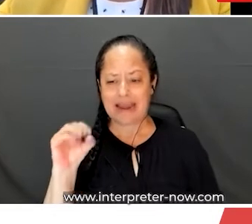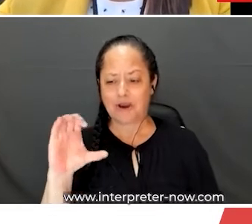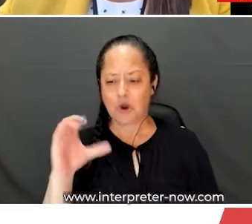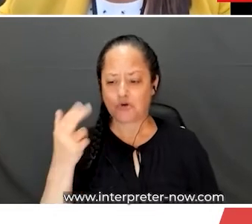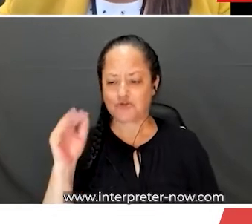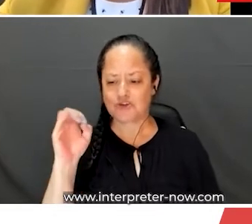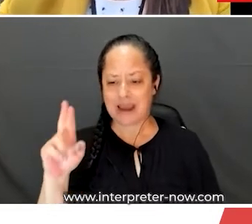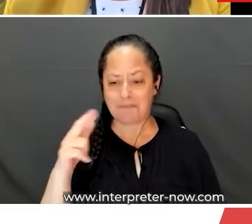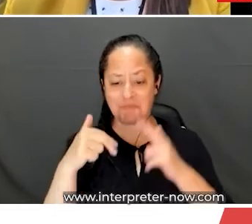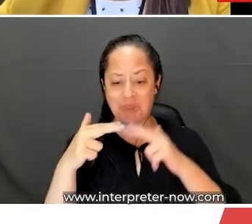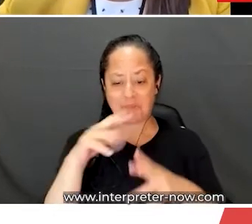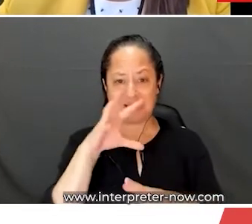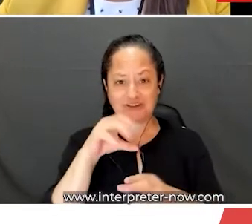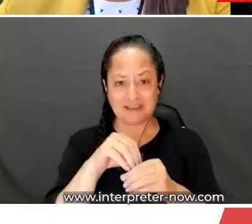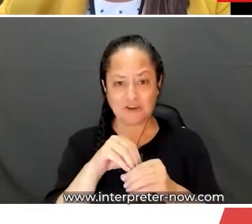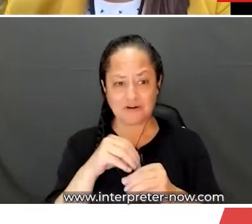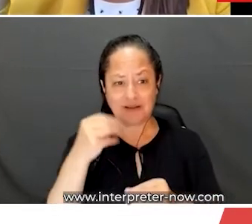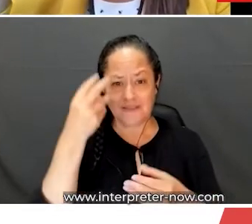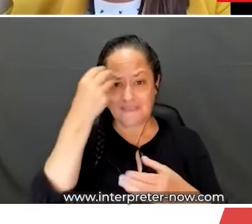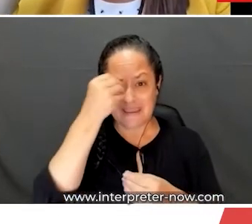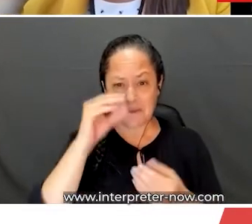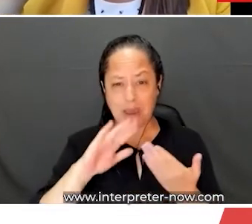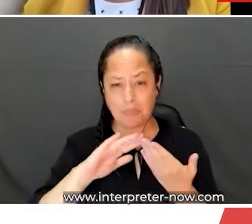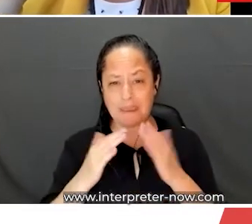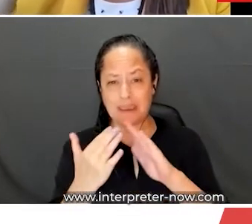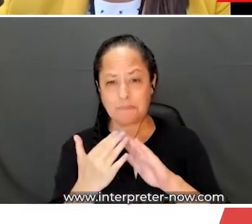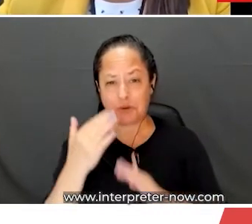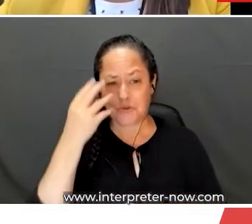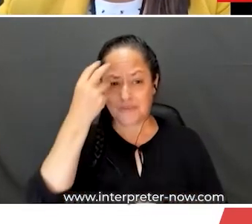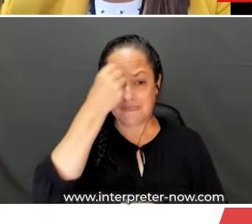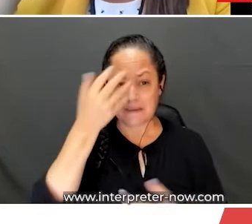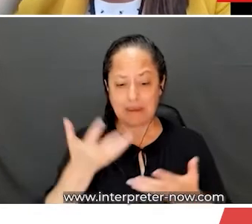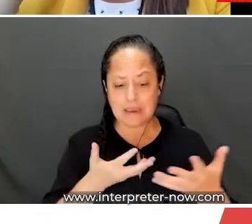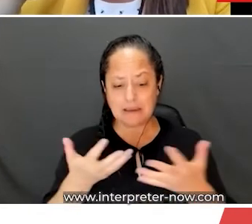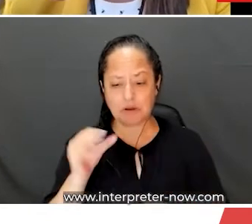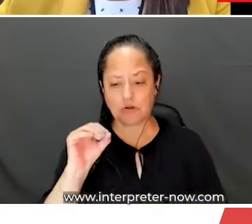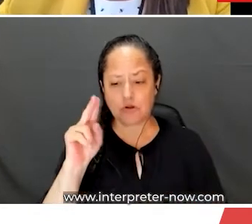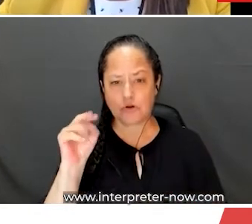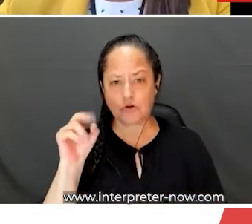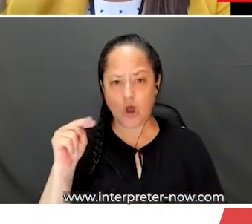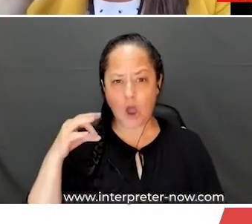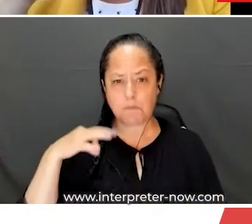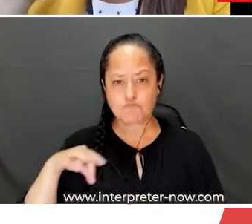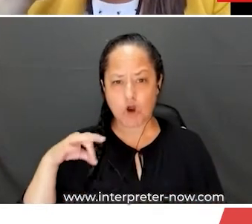the building that they're in, thinking about the community, thinking about engaging with nonprofits more,